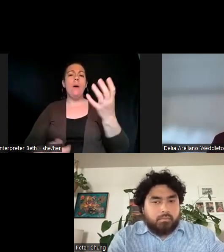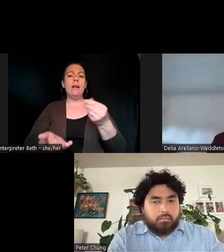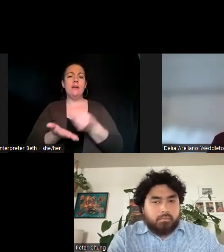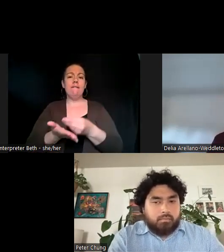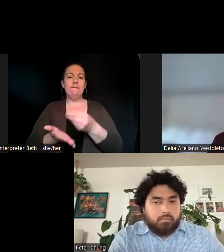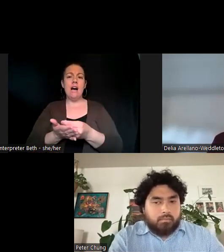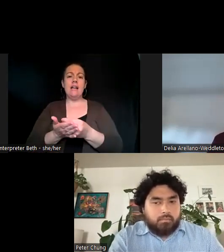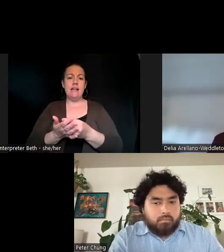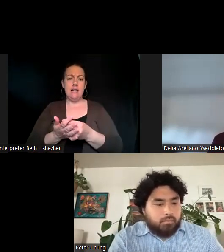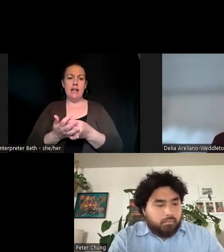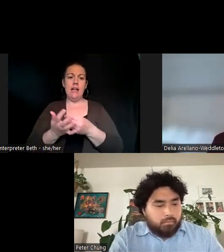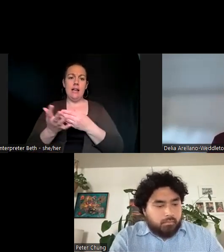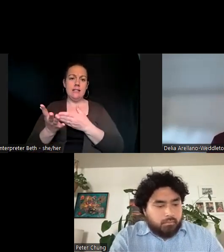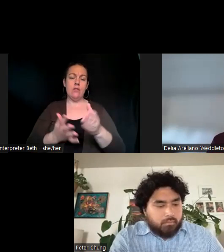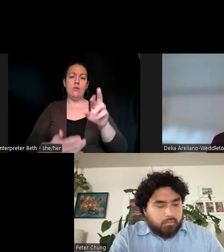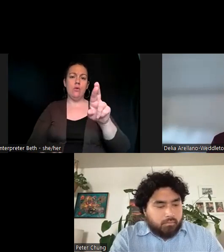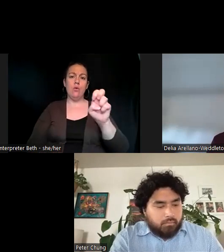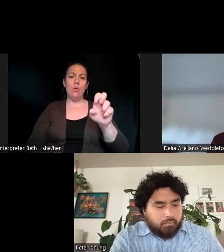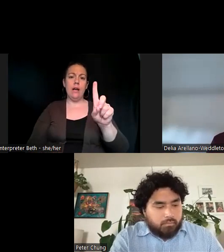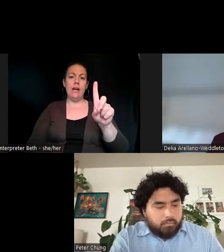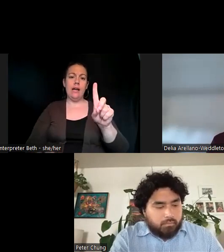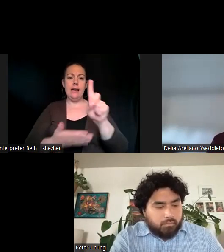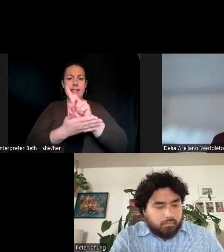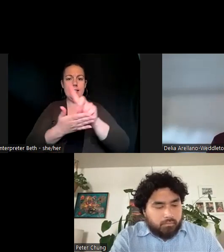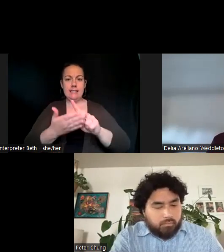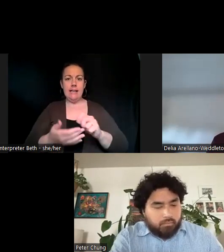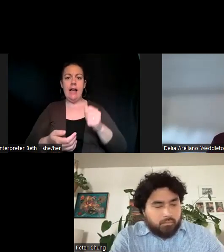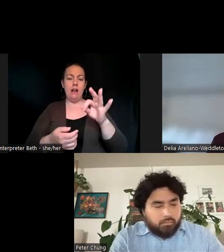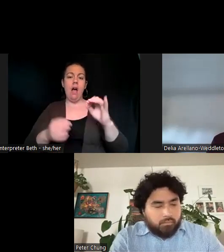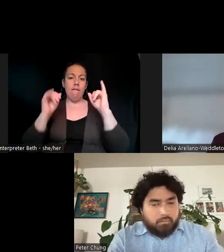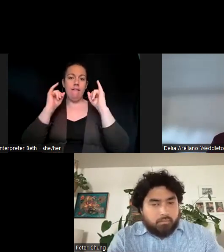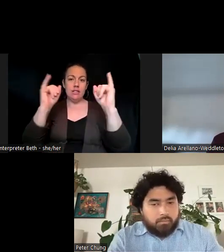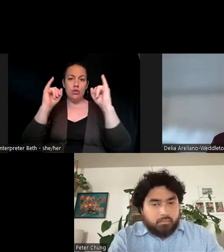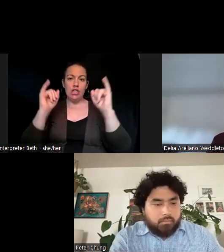has gone to the redesign of instructional models?